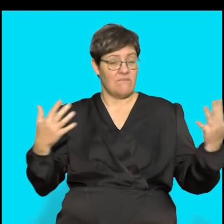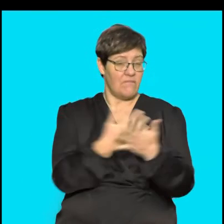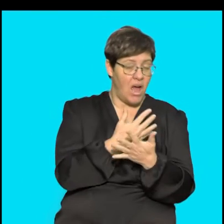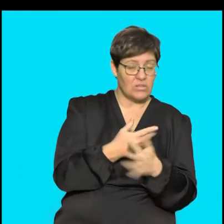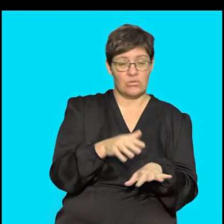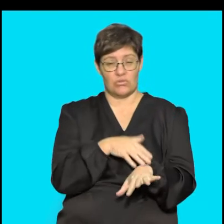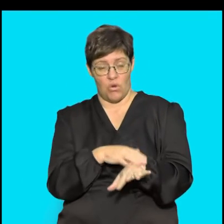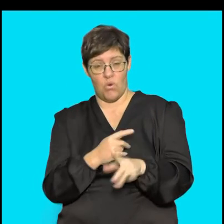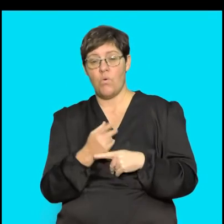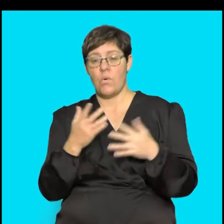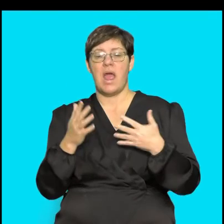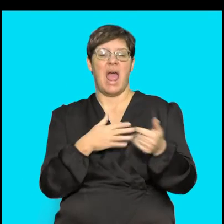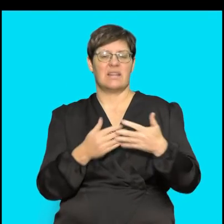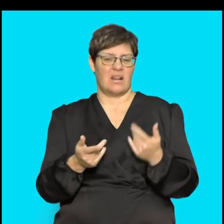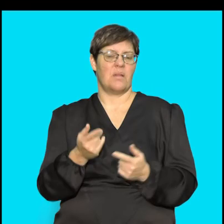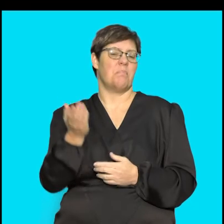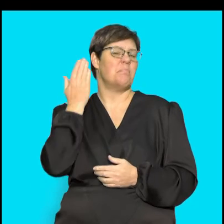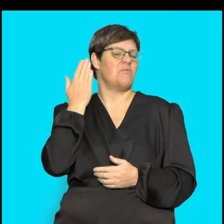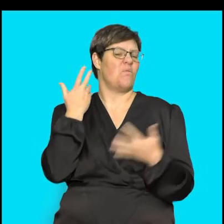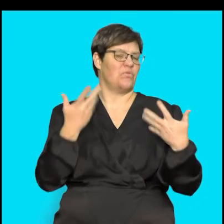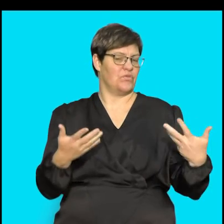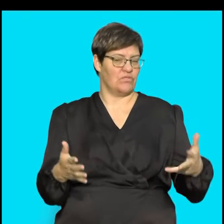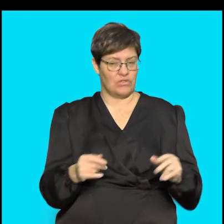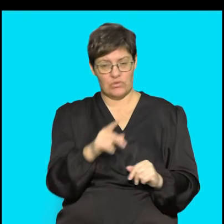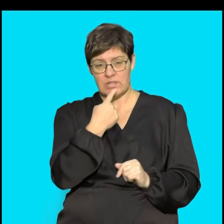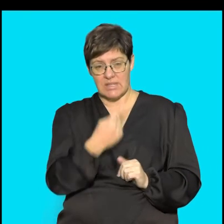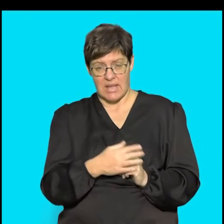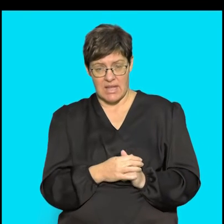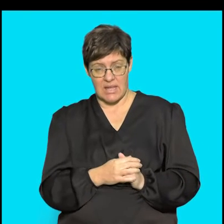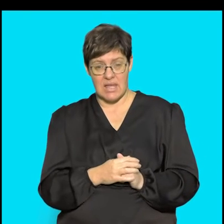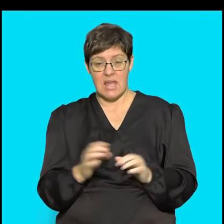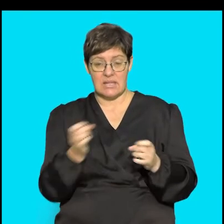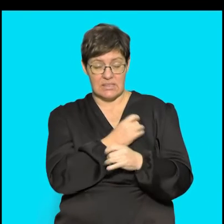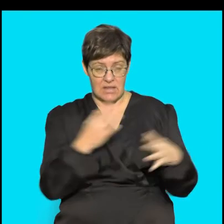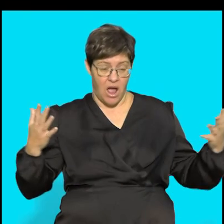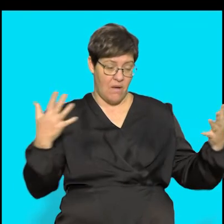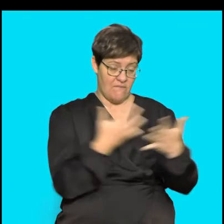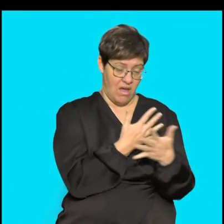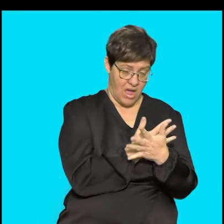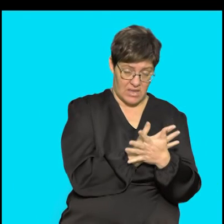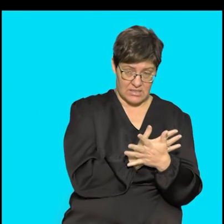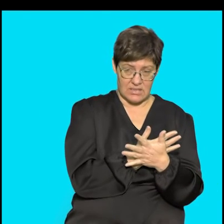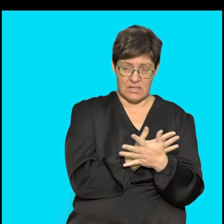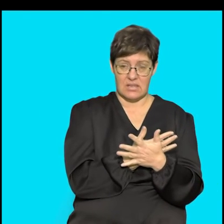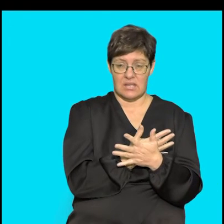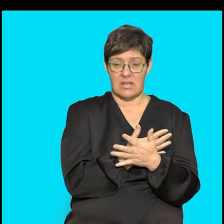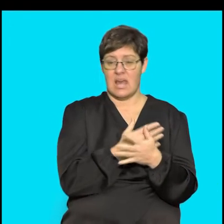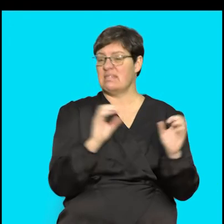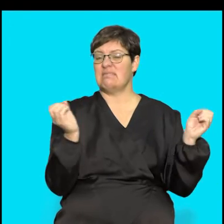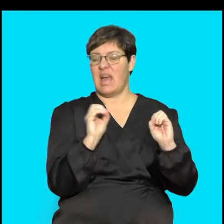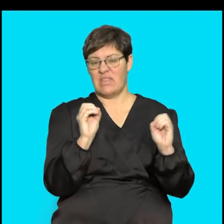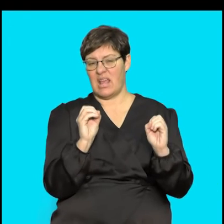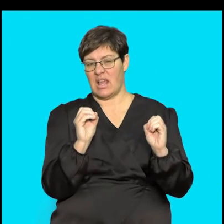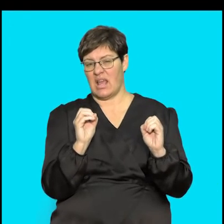graphs is, we've dealt with this graph a little earlier, that we said in the beginning it will be fast,